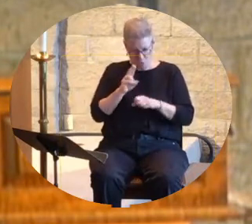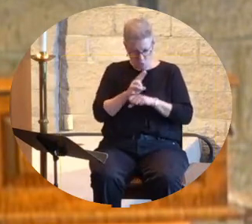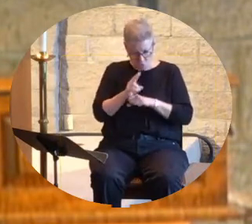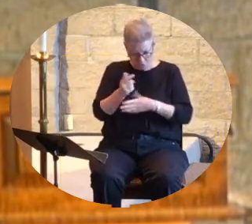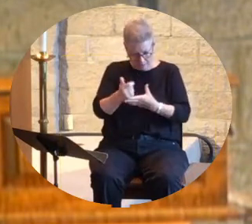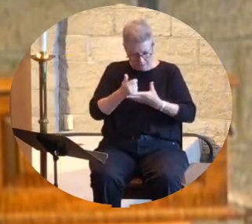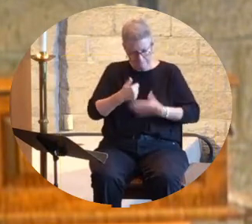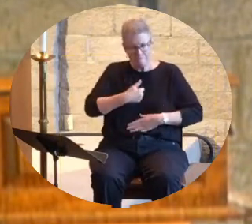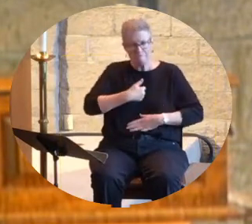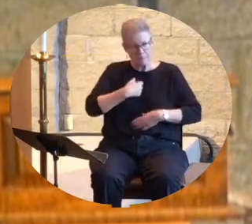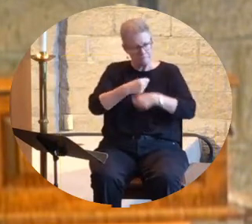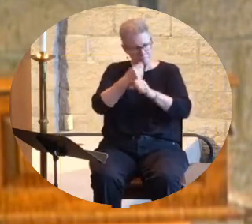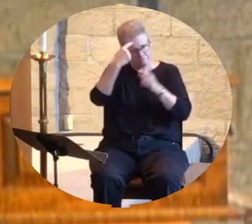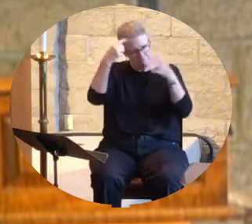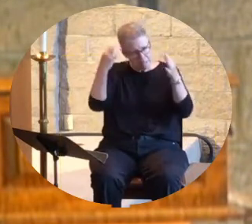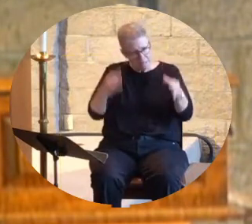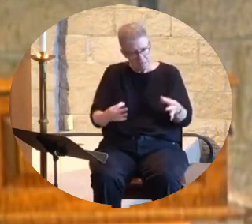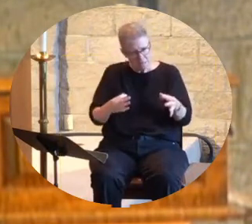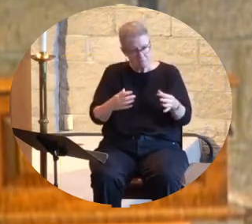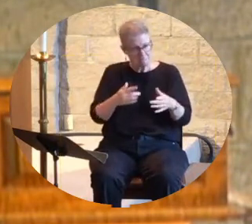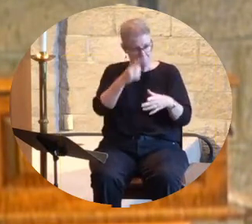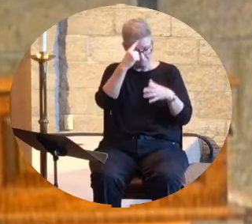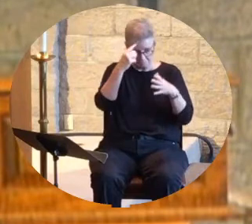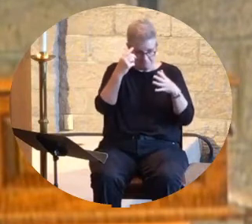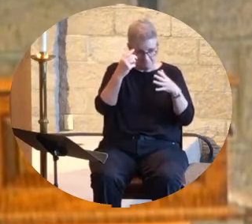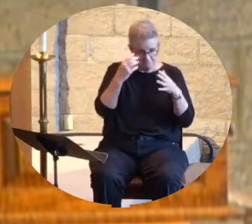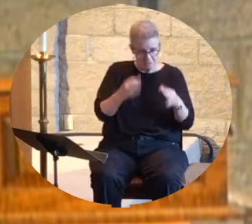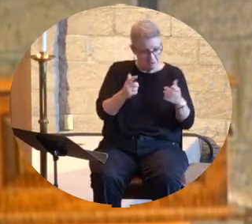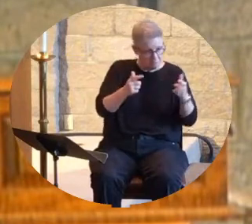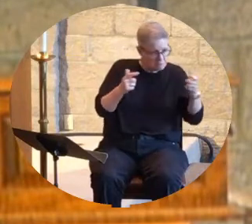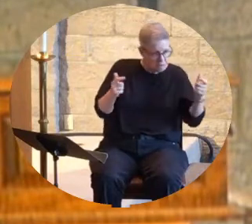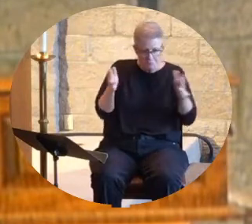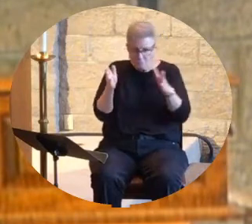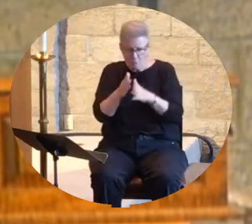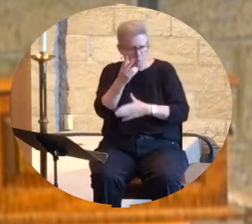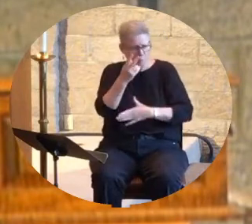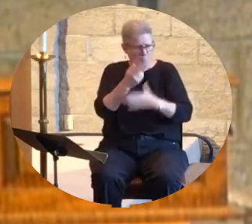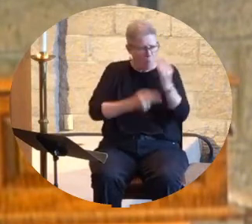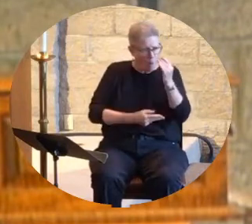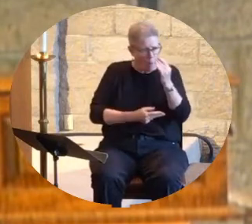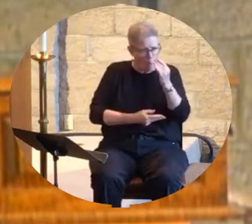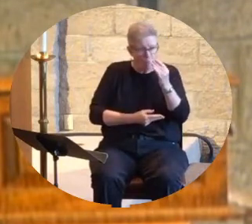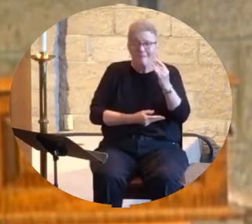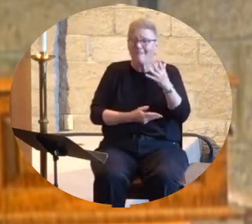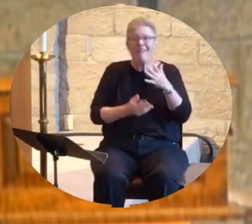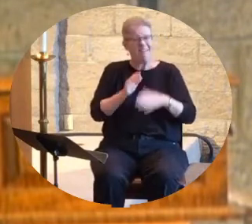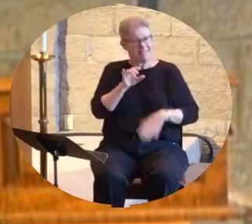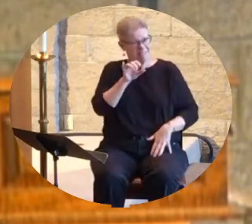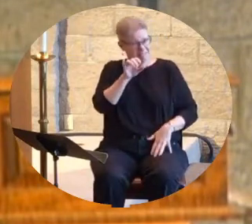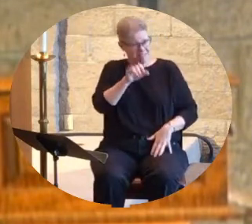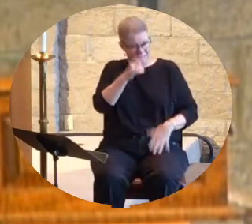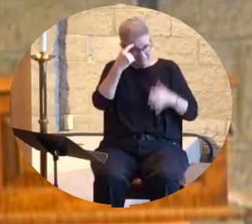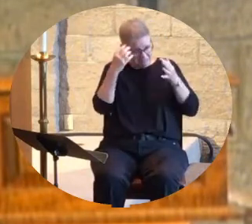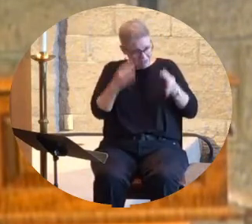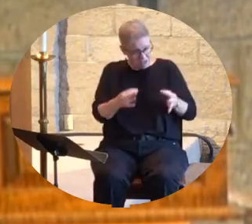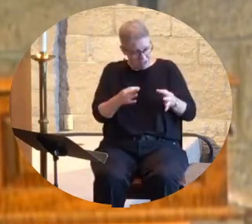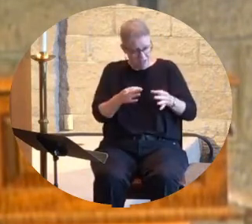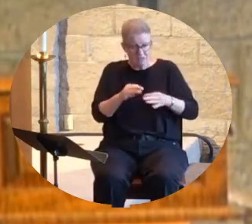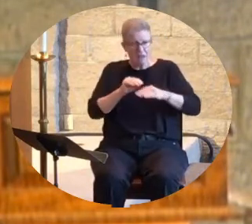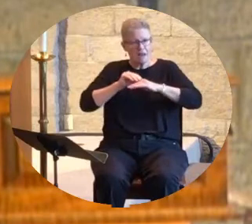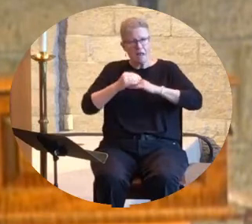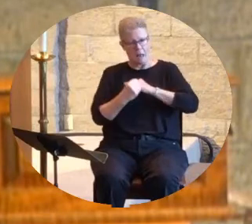big and small, that affect the quality and direction of my life. Through